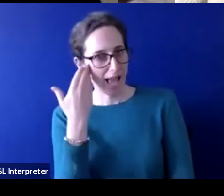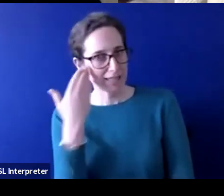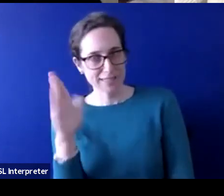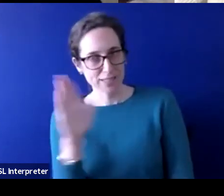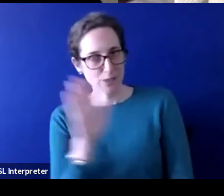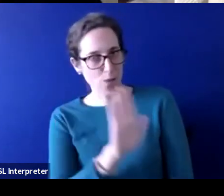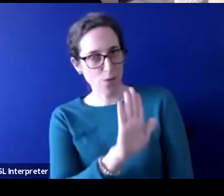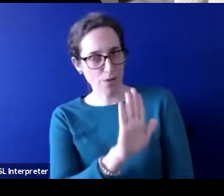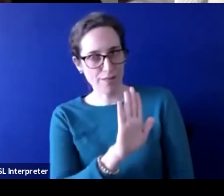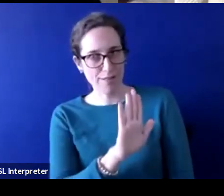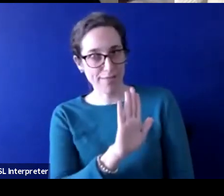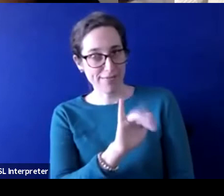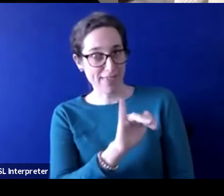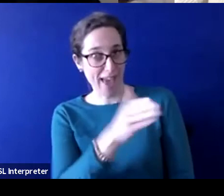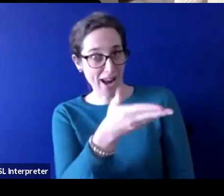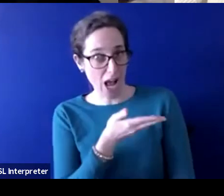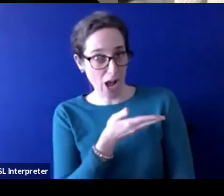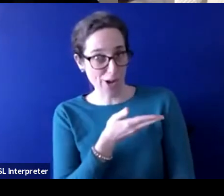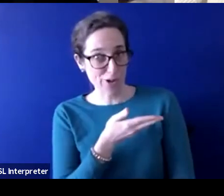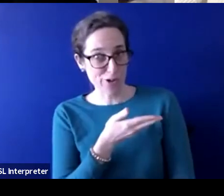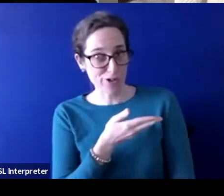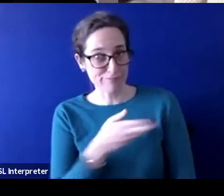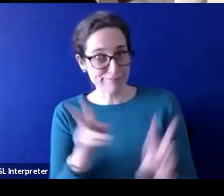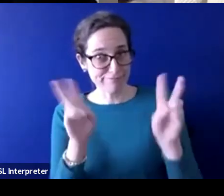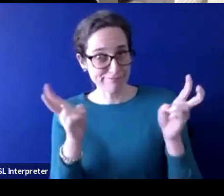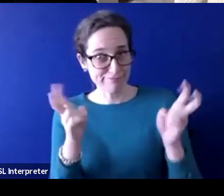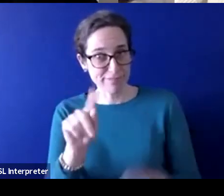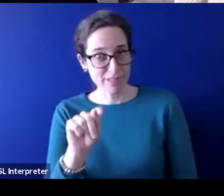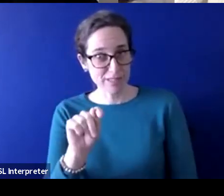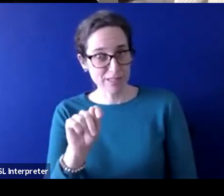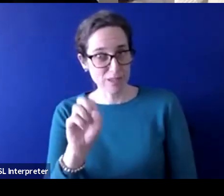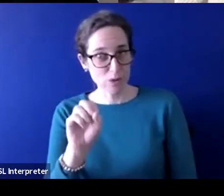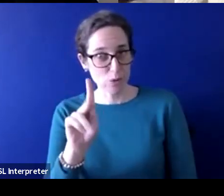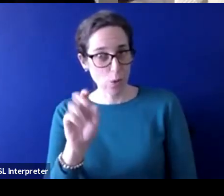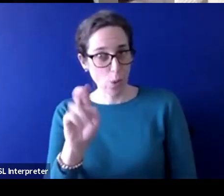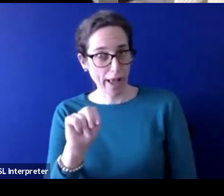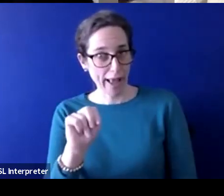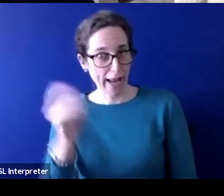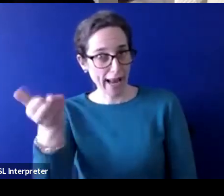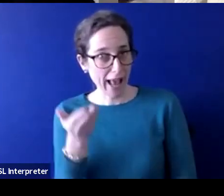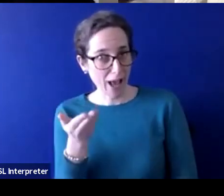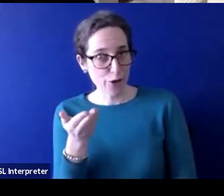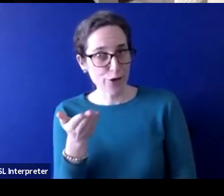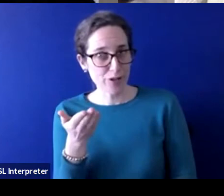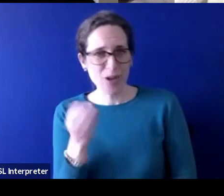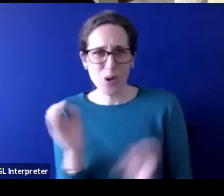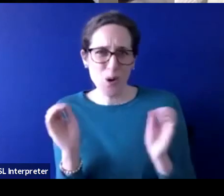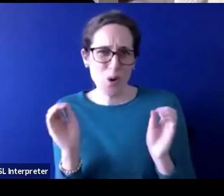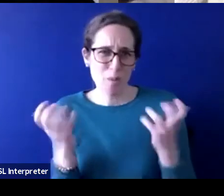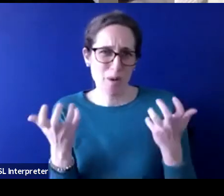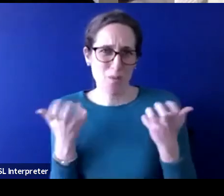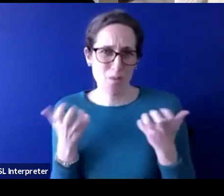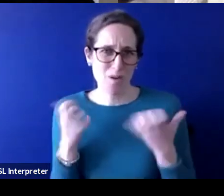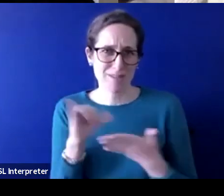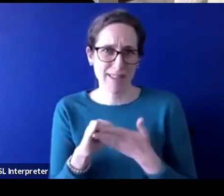hire. Nobody wants to be a token, for sure. And, you know, some people might argue, well, better